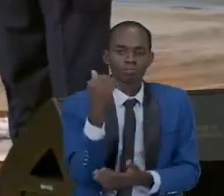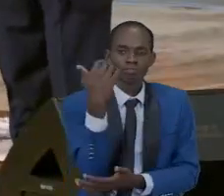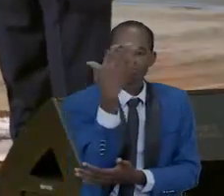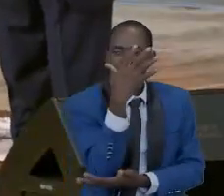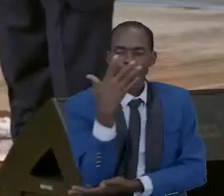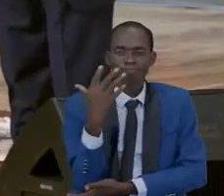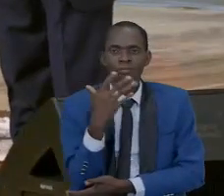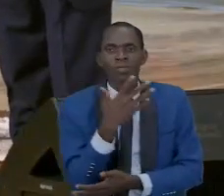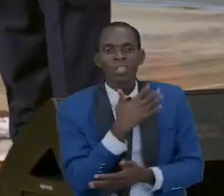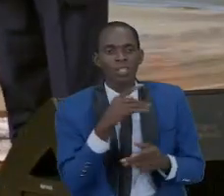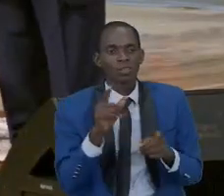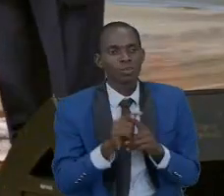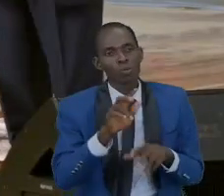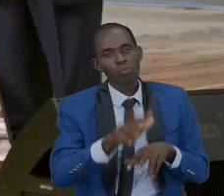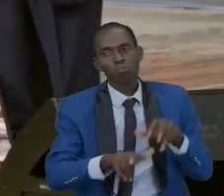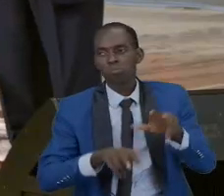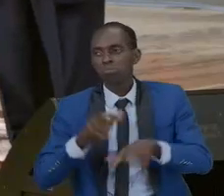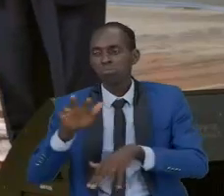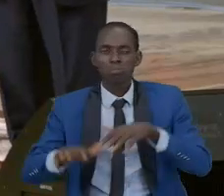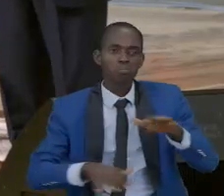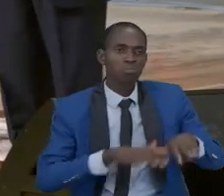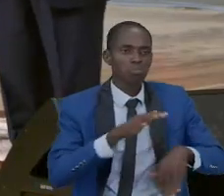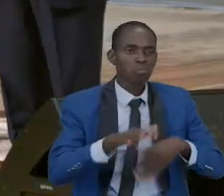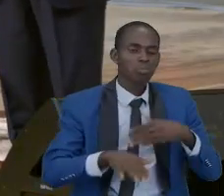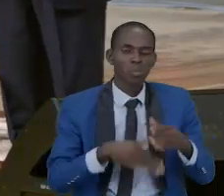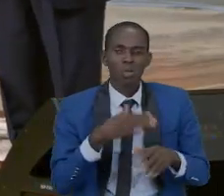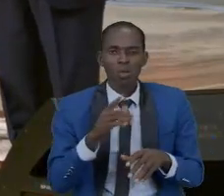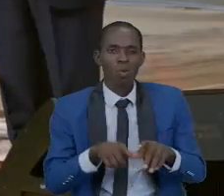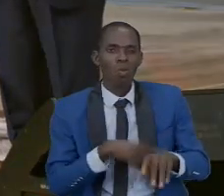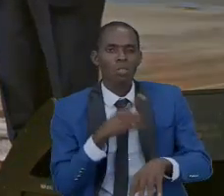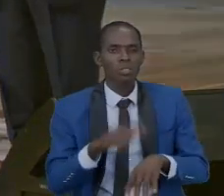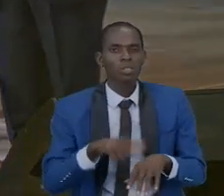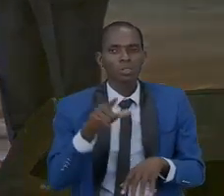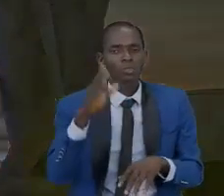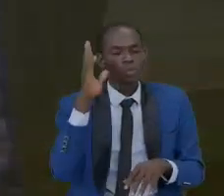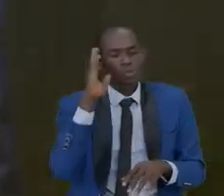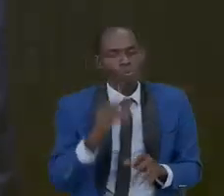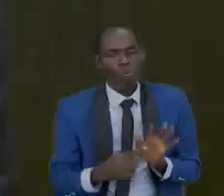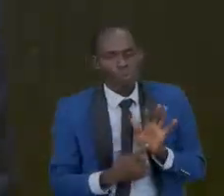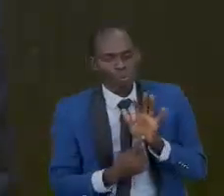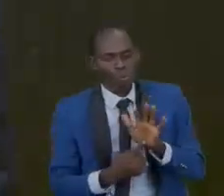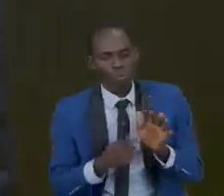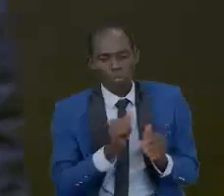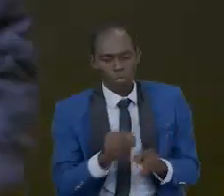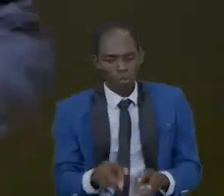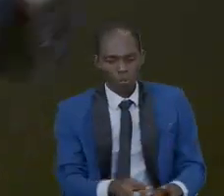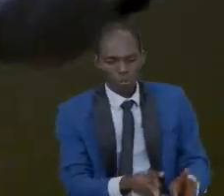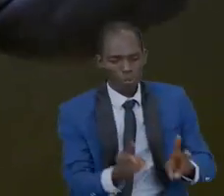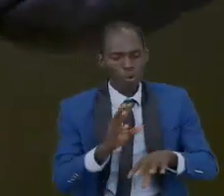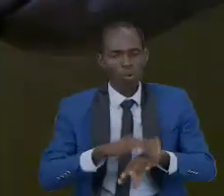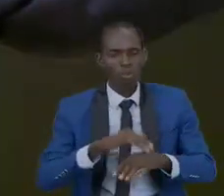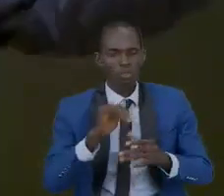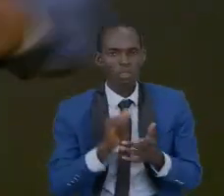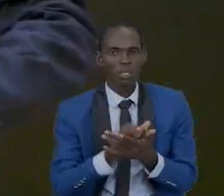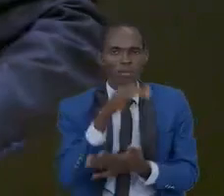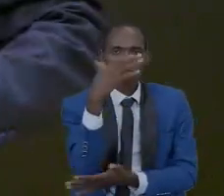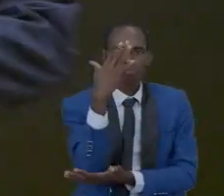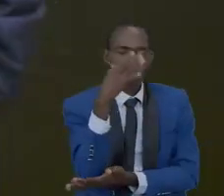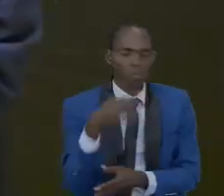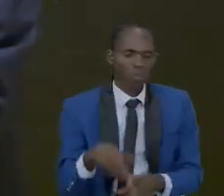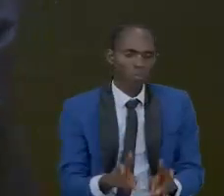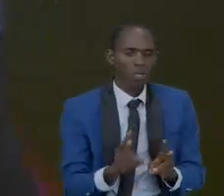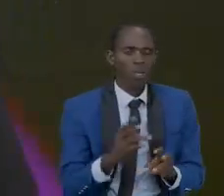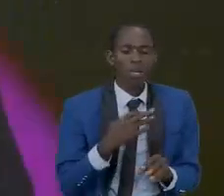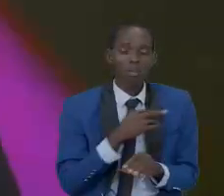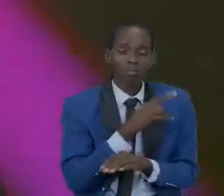up and down a long time you make a pass on that large grass field and not surely